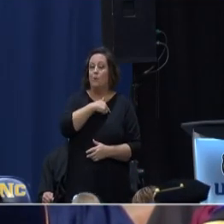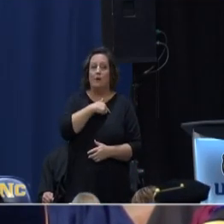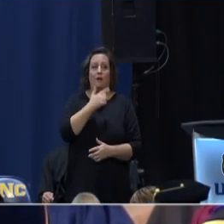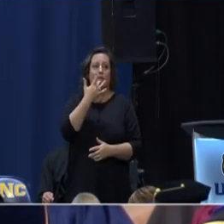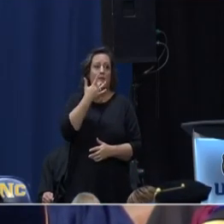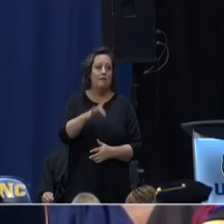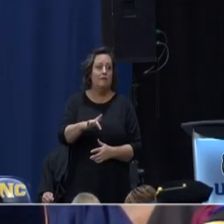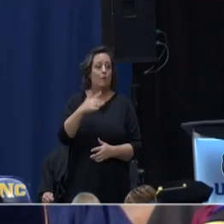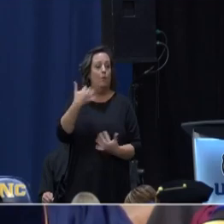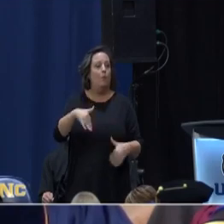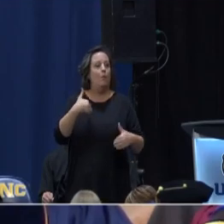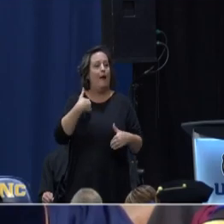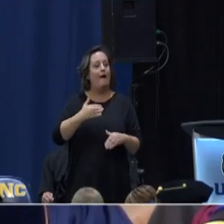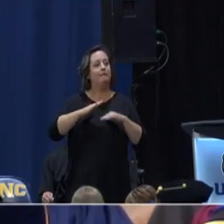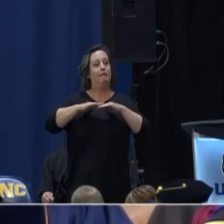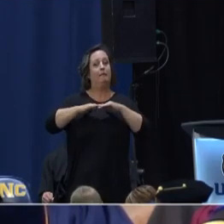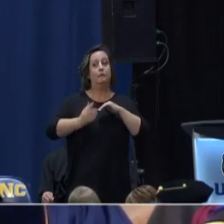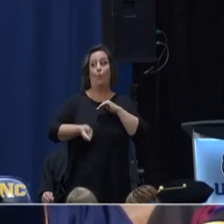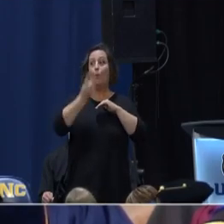person in our lives.